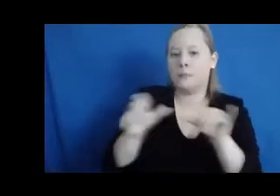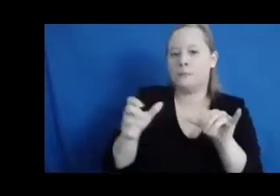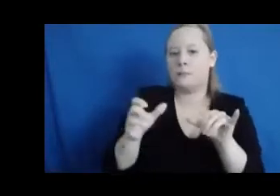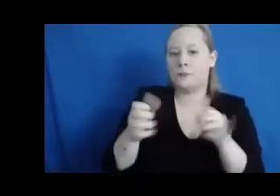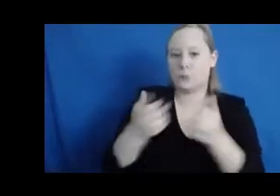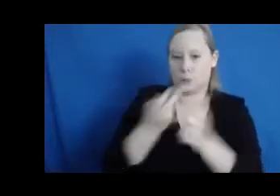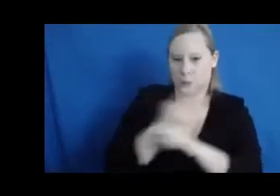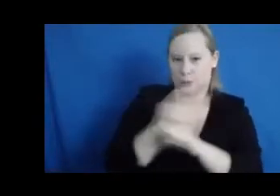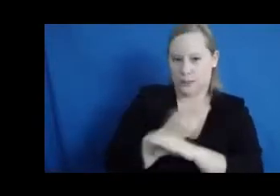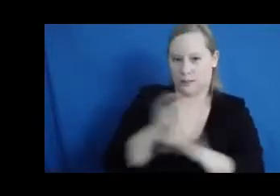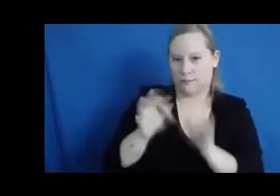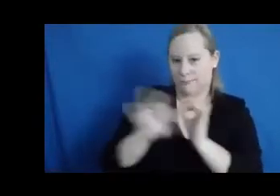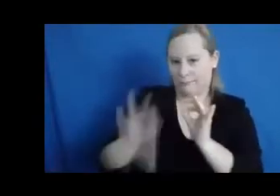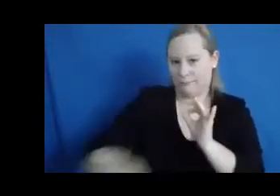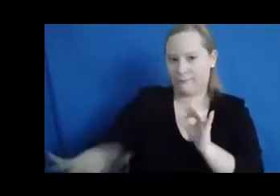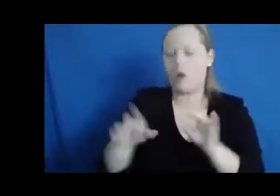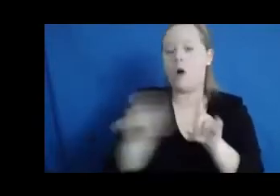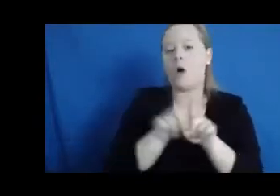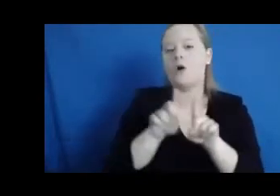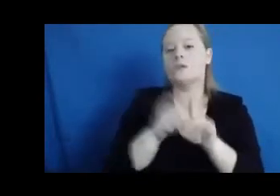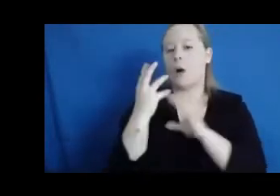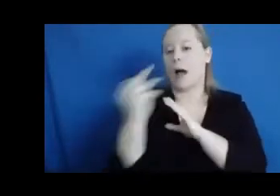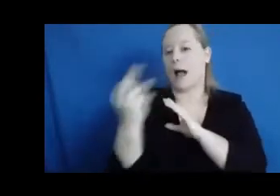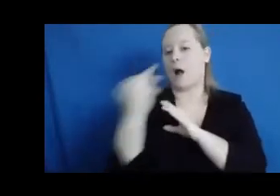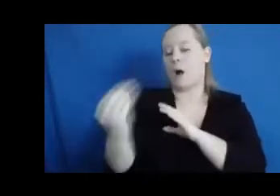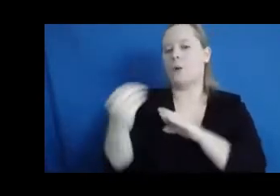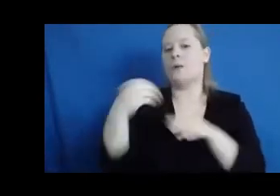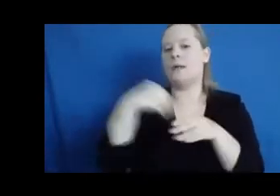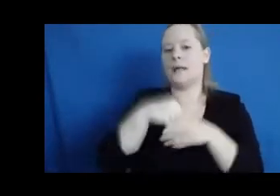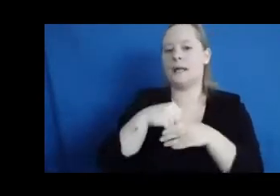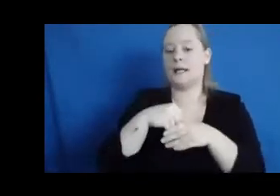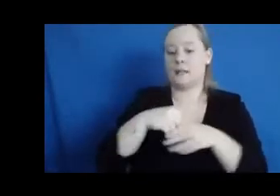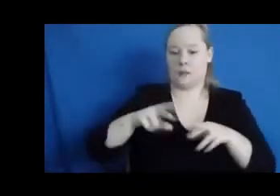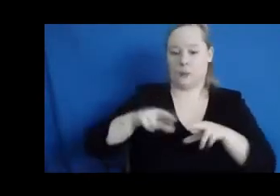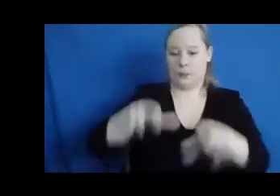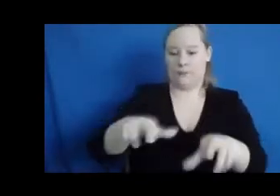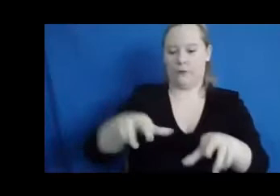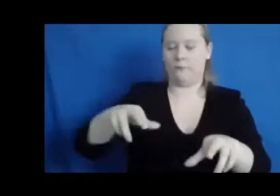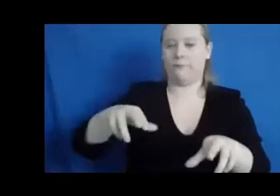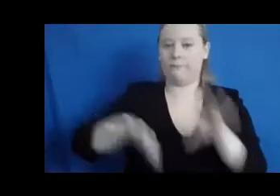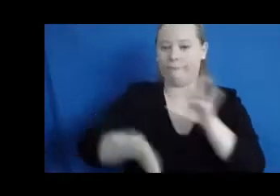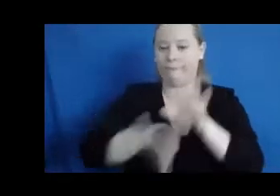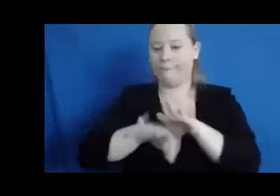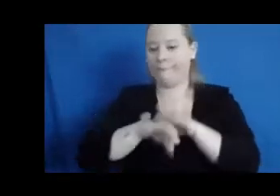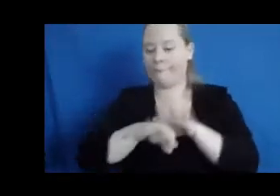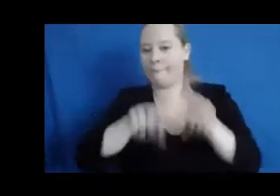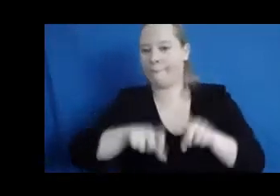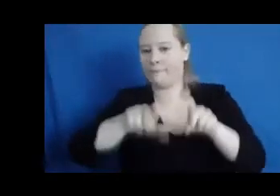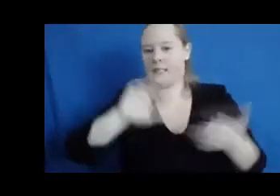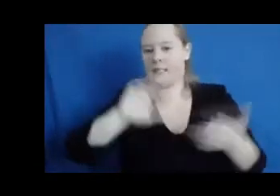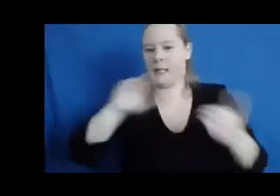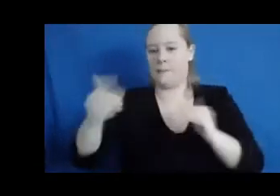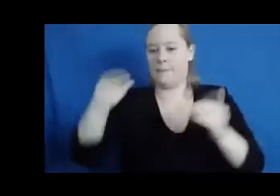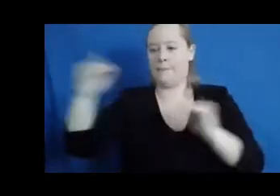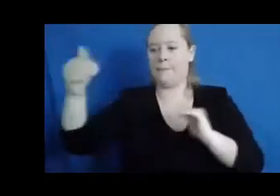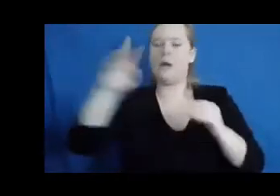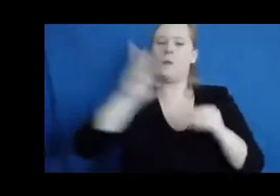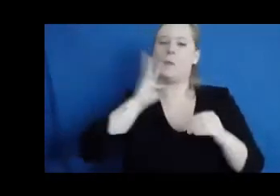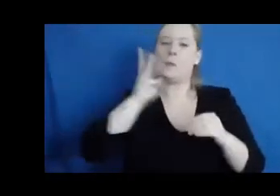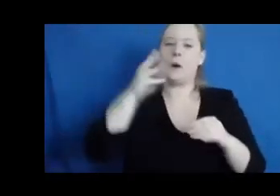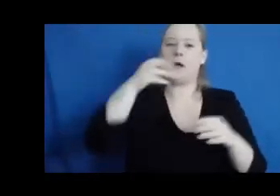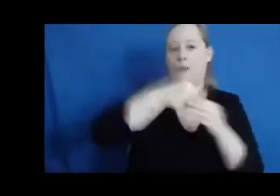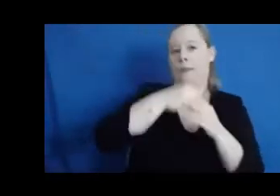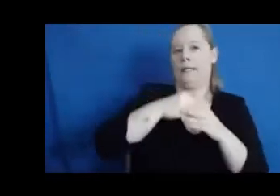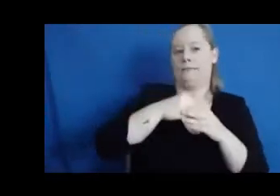then also out collecting samples along the river to compare to the water that we're looking at in the